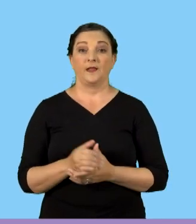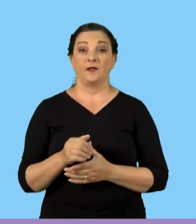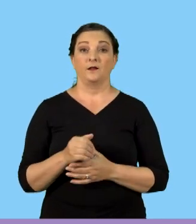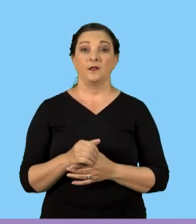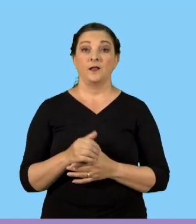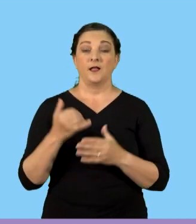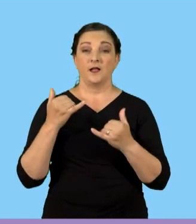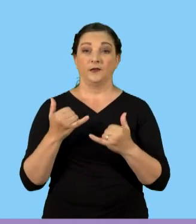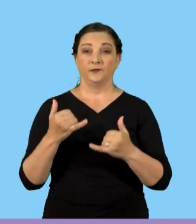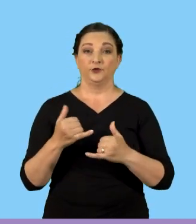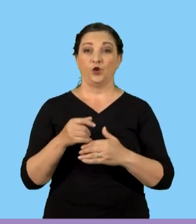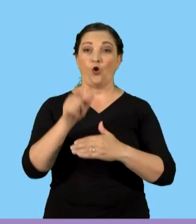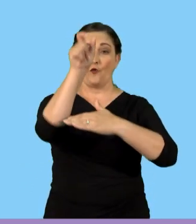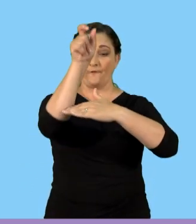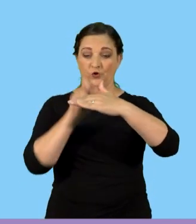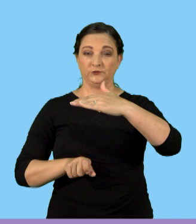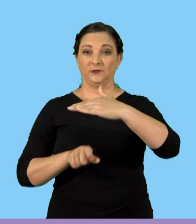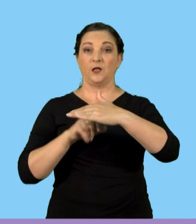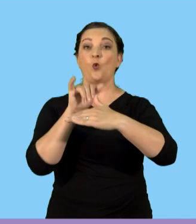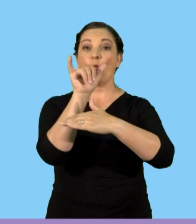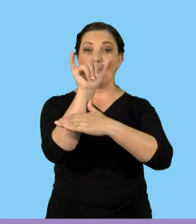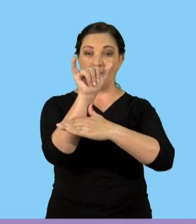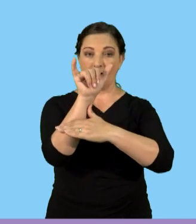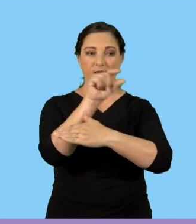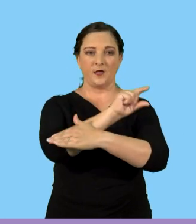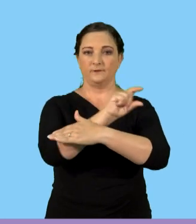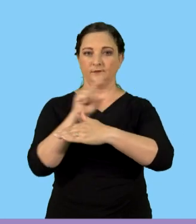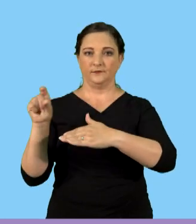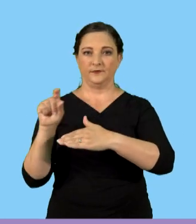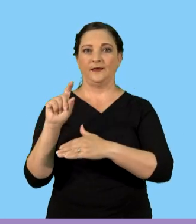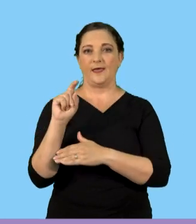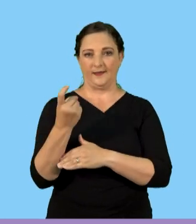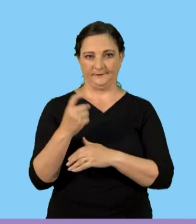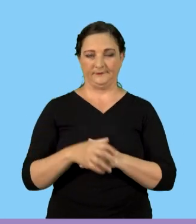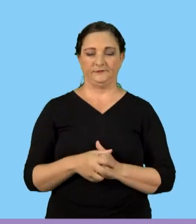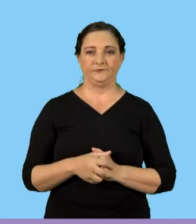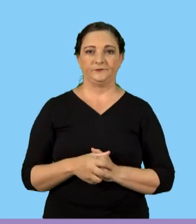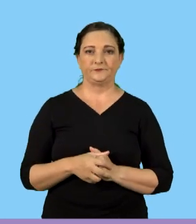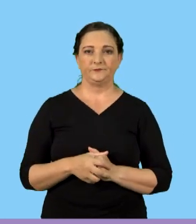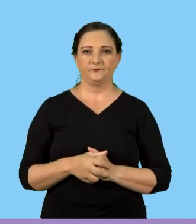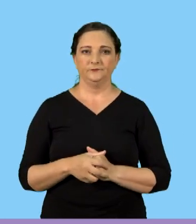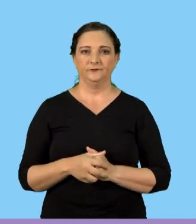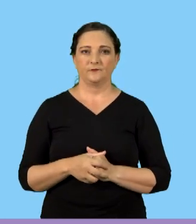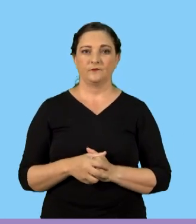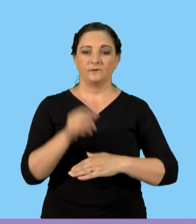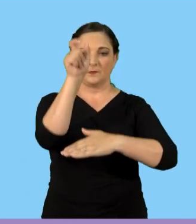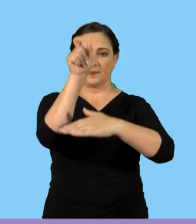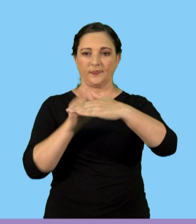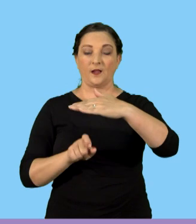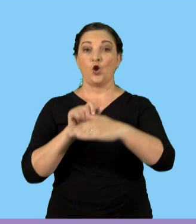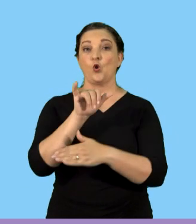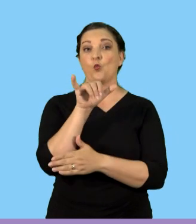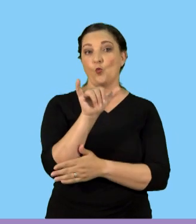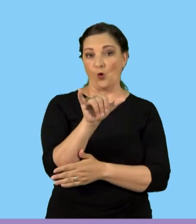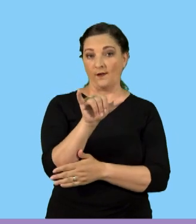the vertical is our y-axis and the horizontal is our x-axis. So our